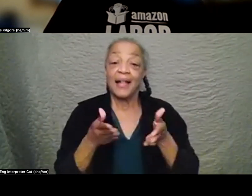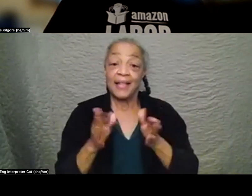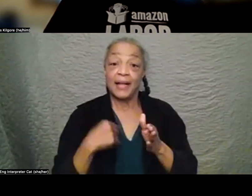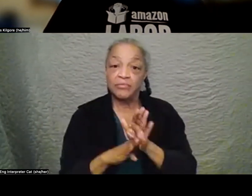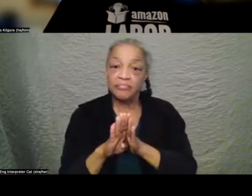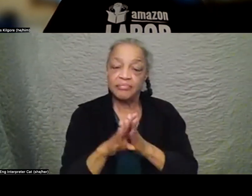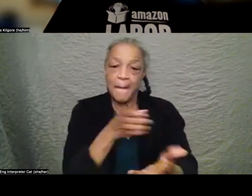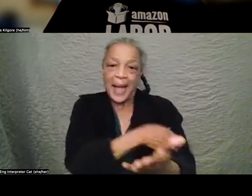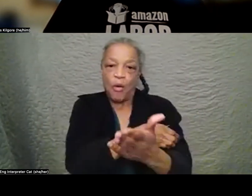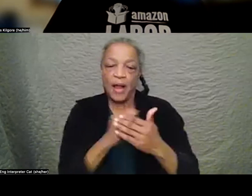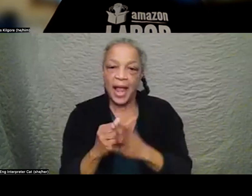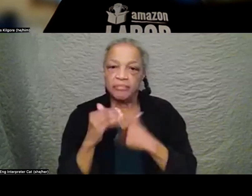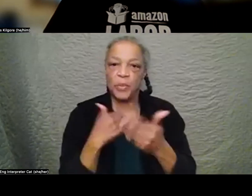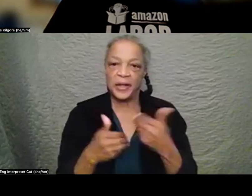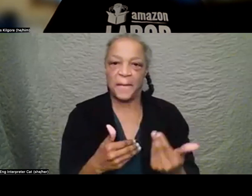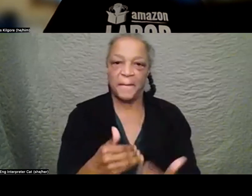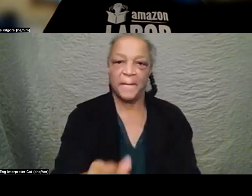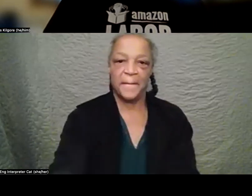momentum.